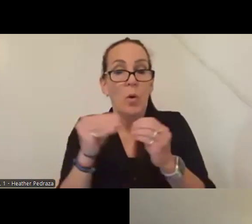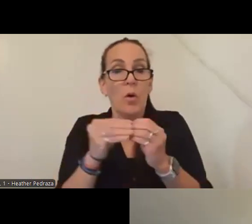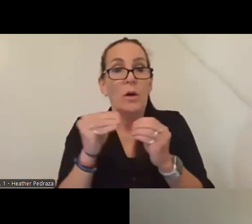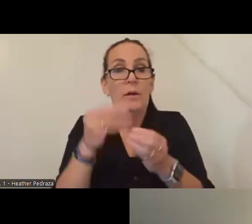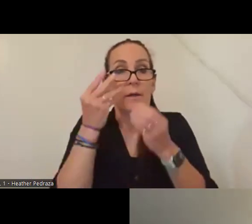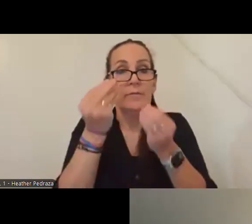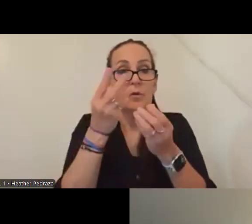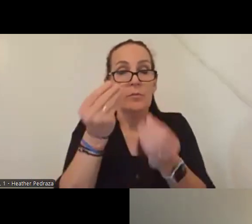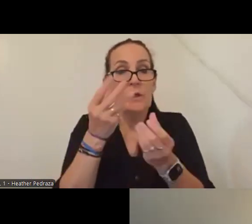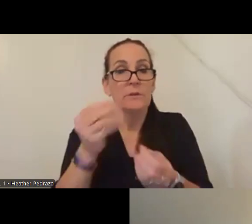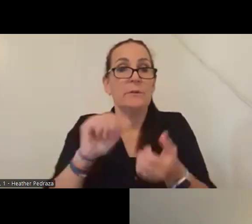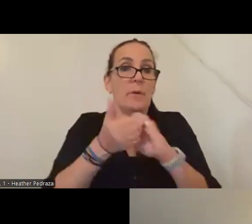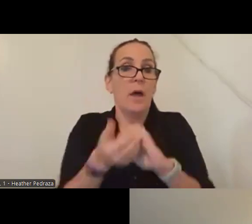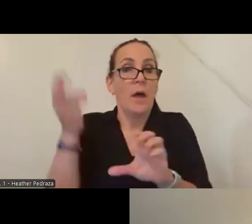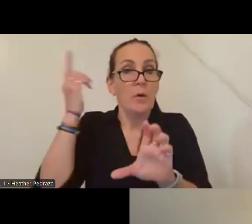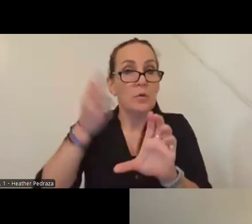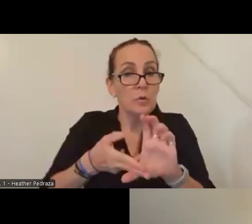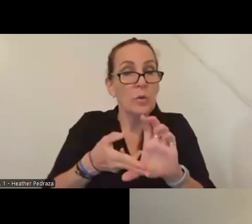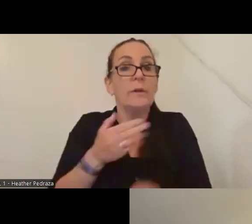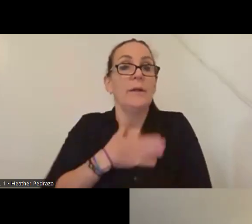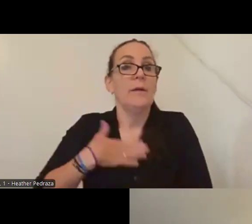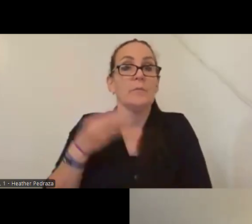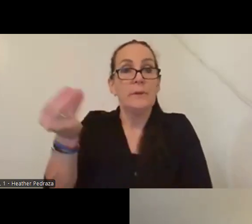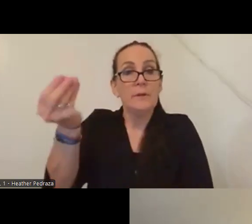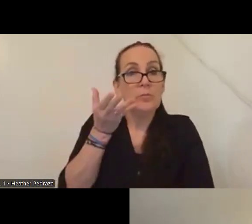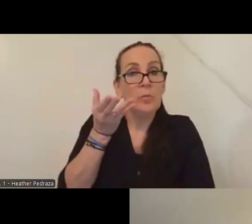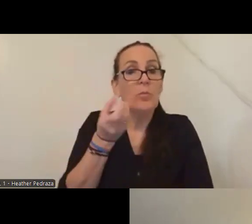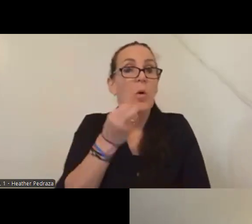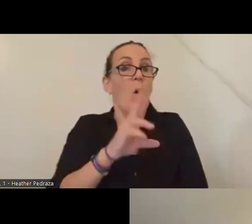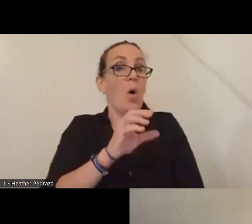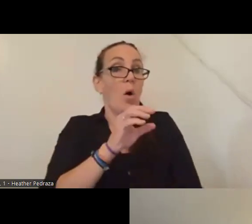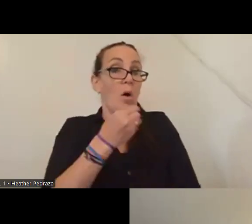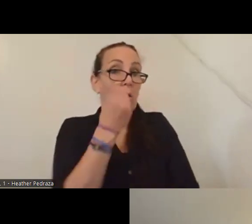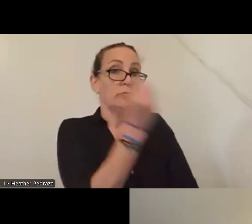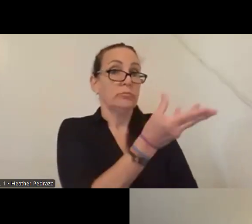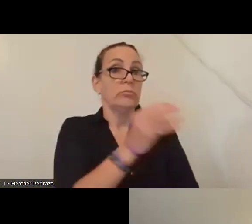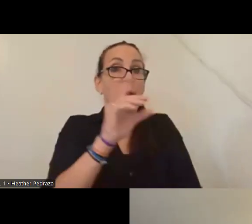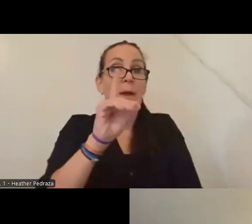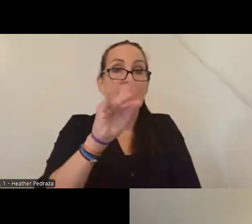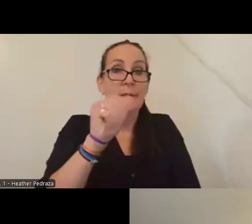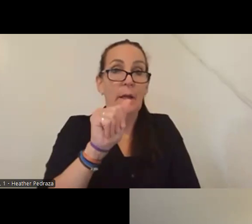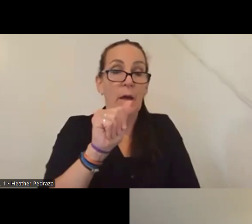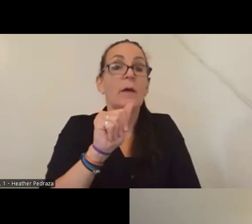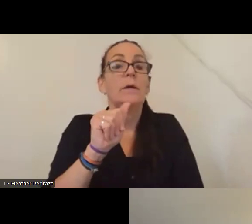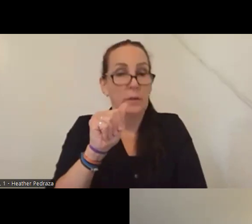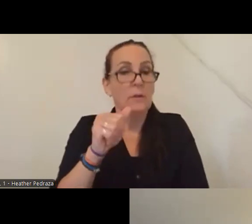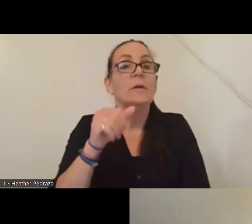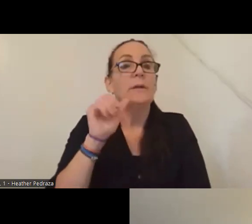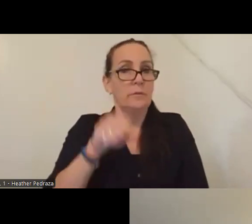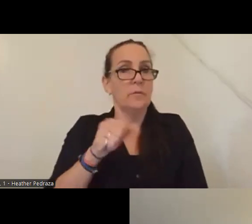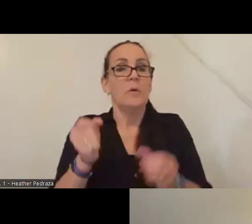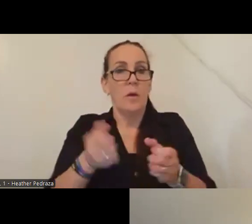me know, and or Adina know, and we can get you the links to join us on our monthly call.